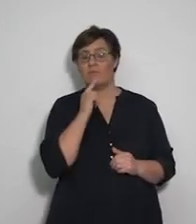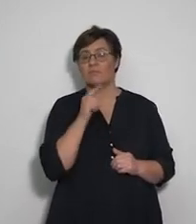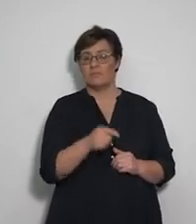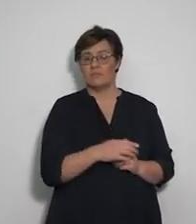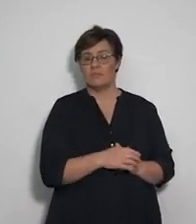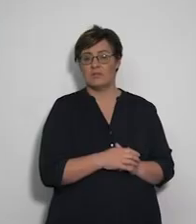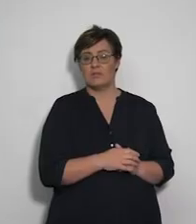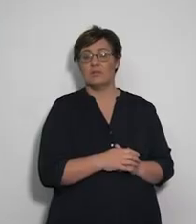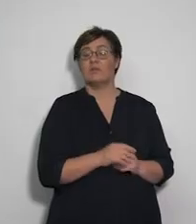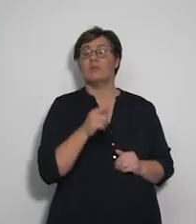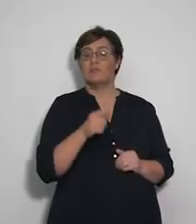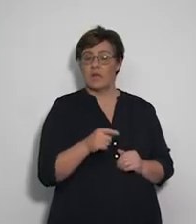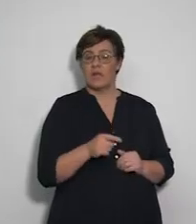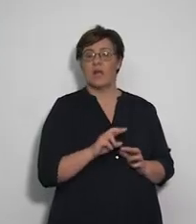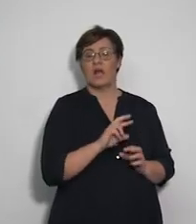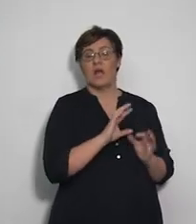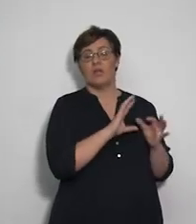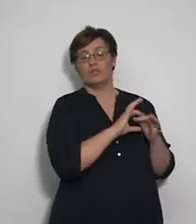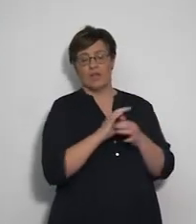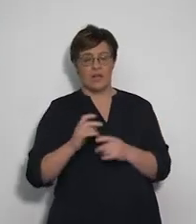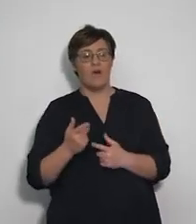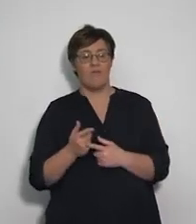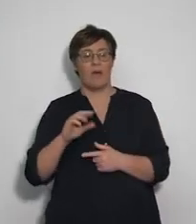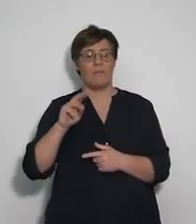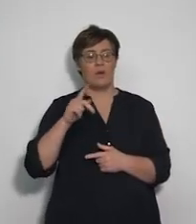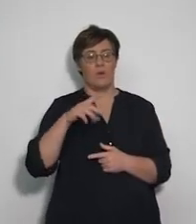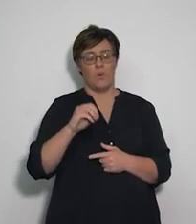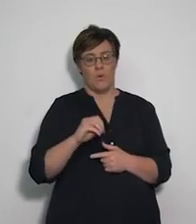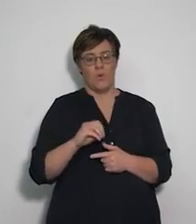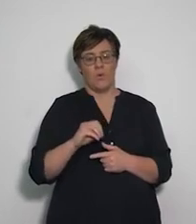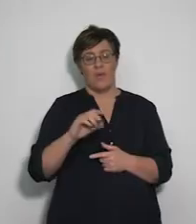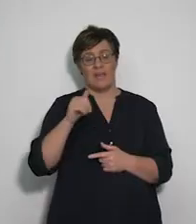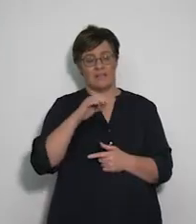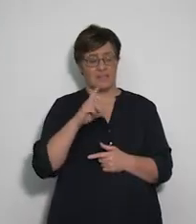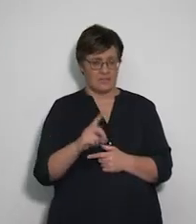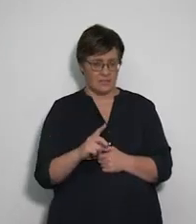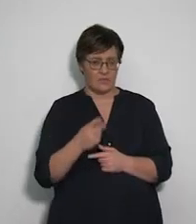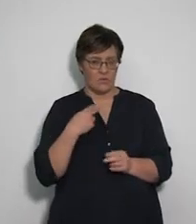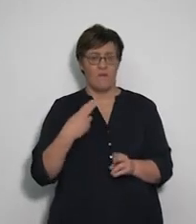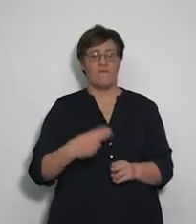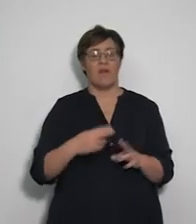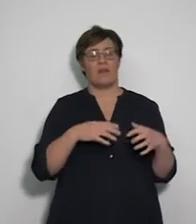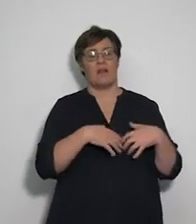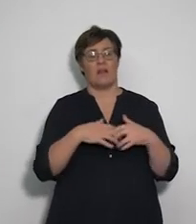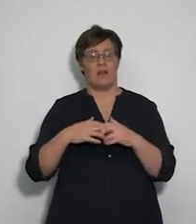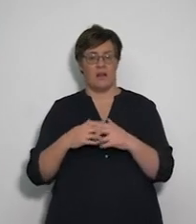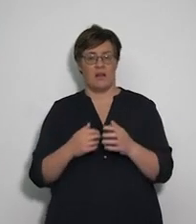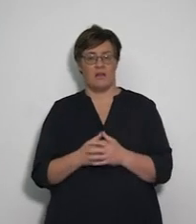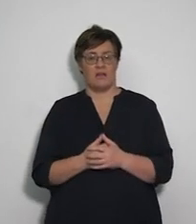That's the polypeptide refers to this chain of amino acids that make up the final sequence